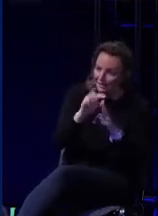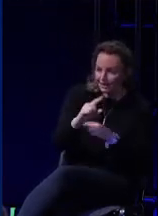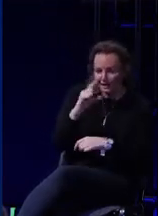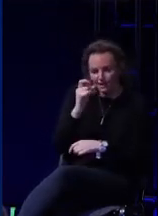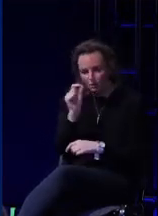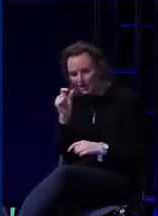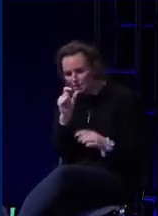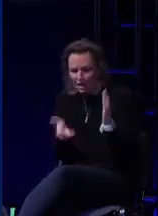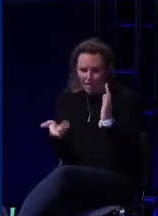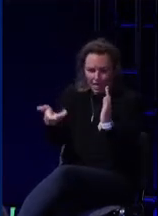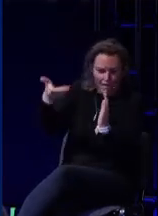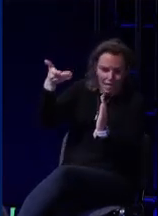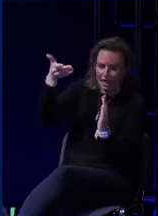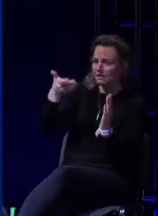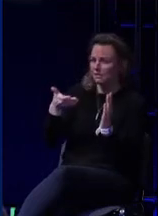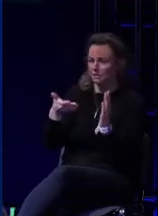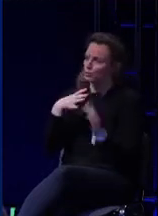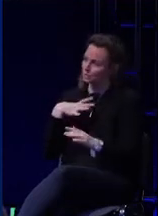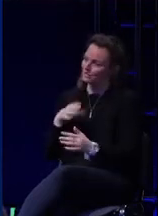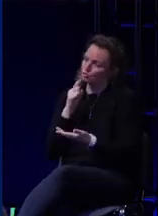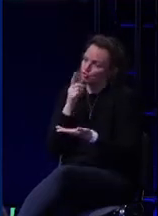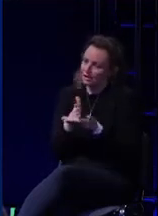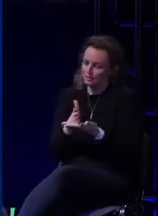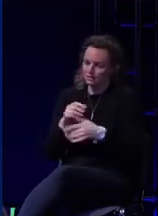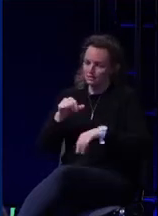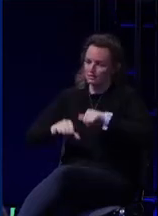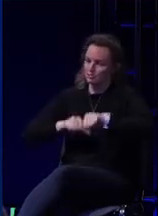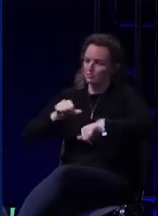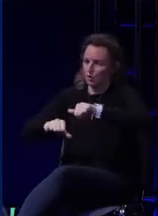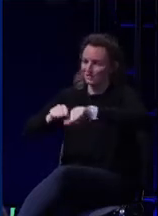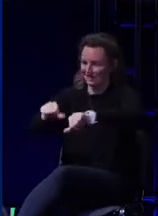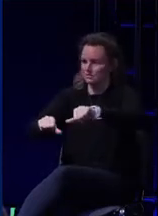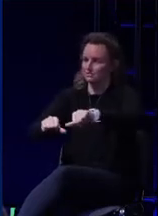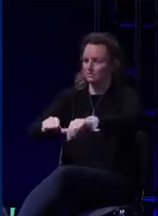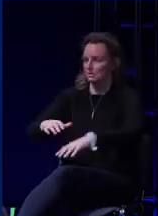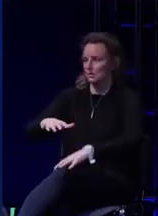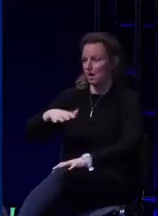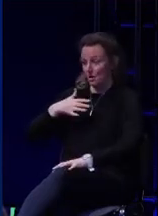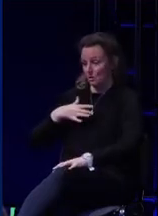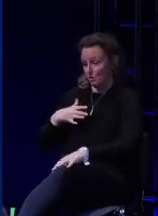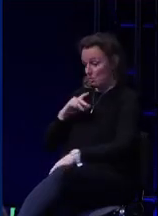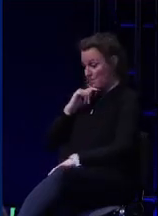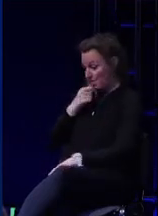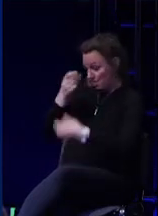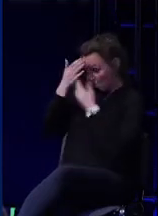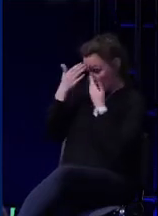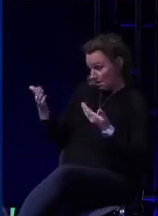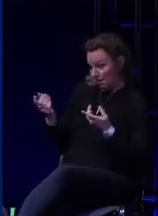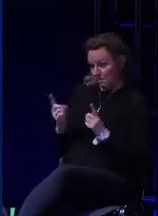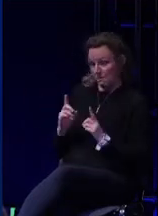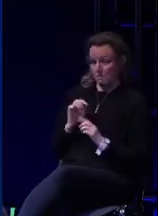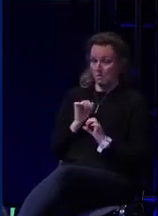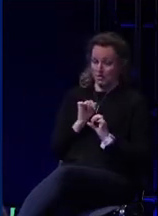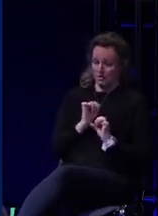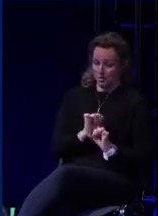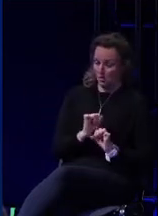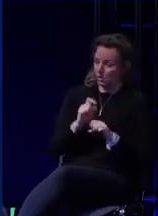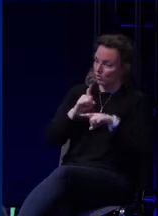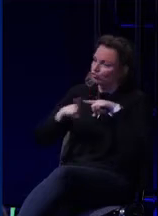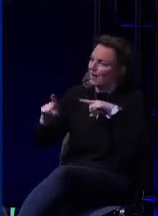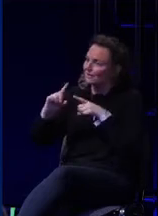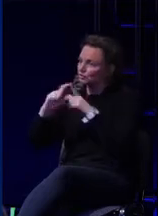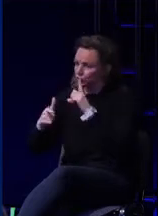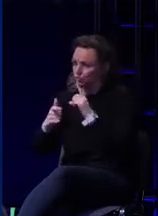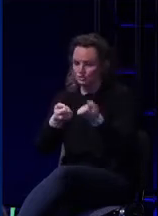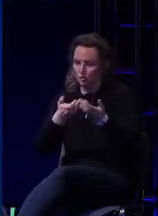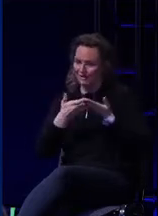Like, it's like you need to trust that I will absolutely want to honor what you're trying to do. Give me the tools to do that.